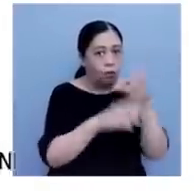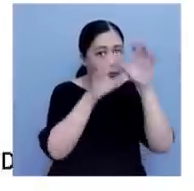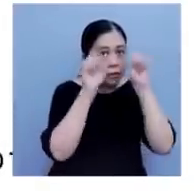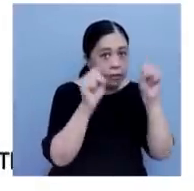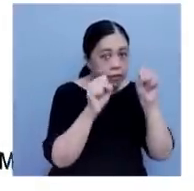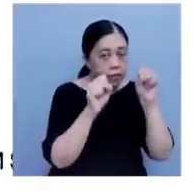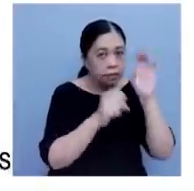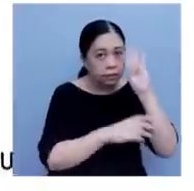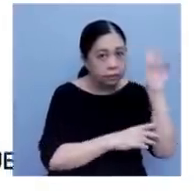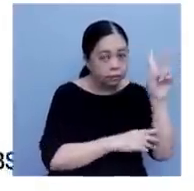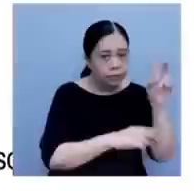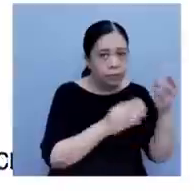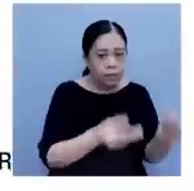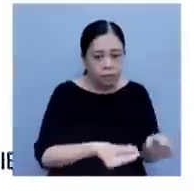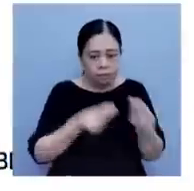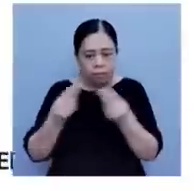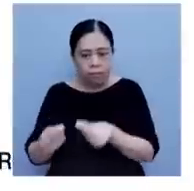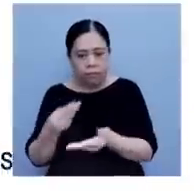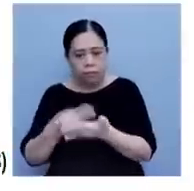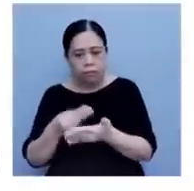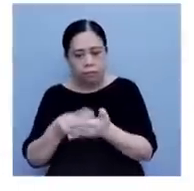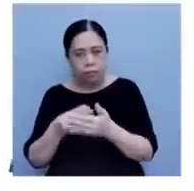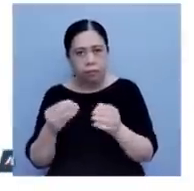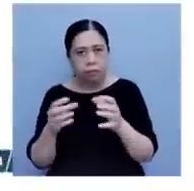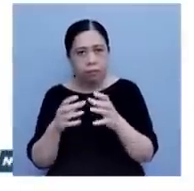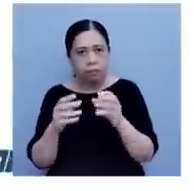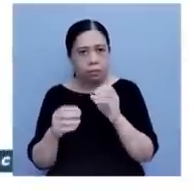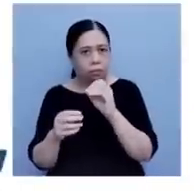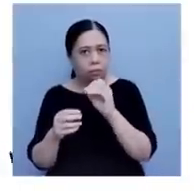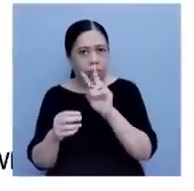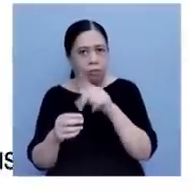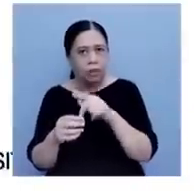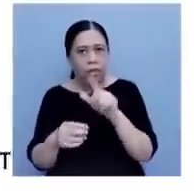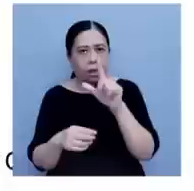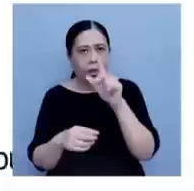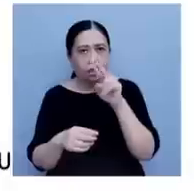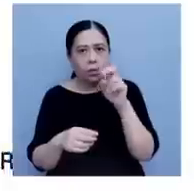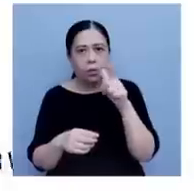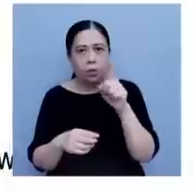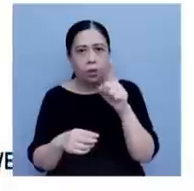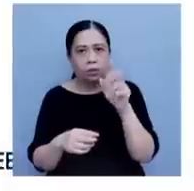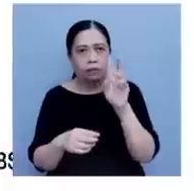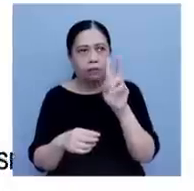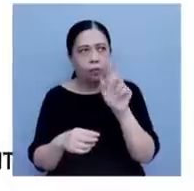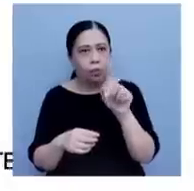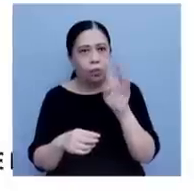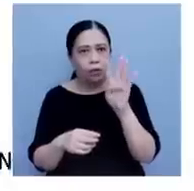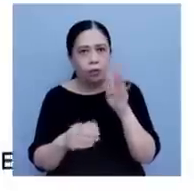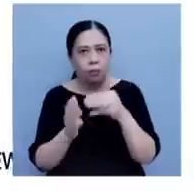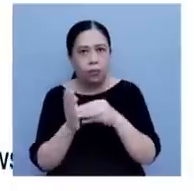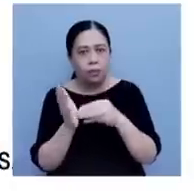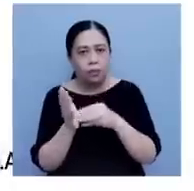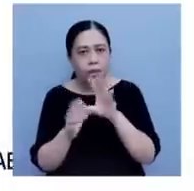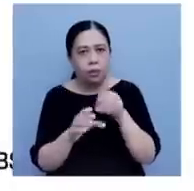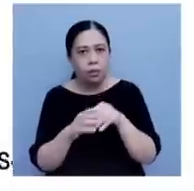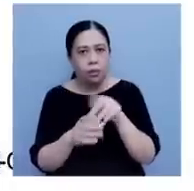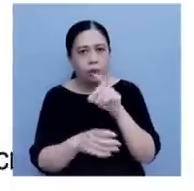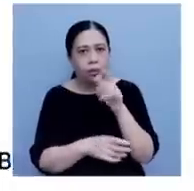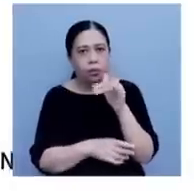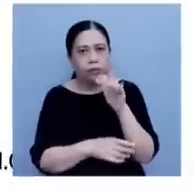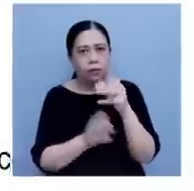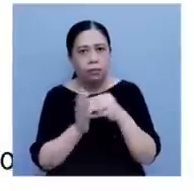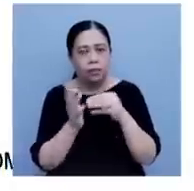vice president? The amount is staggering. It's 221.424 million pesos, which includes the 125